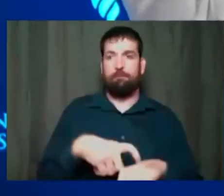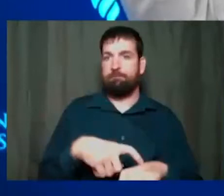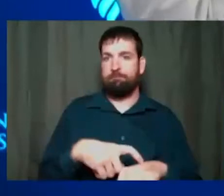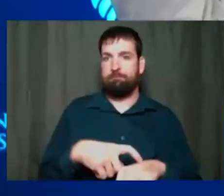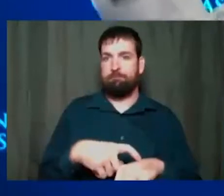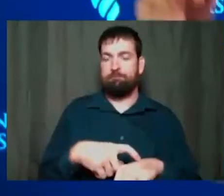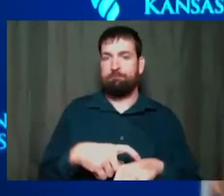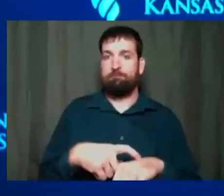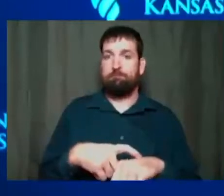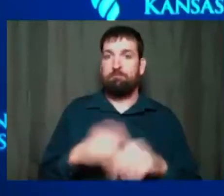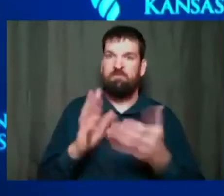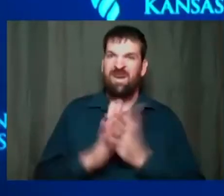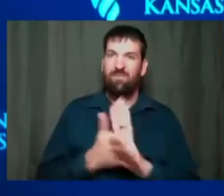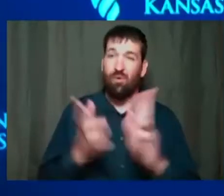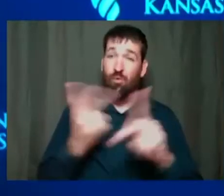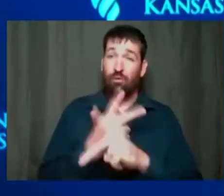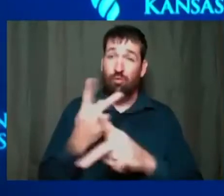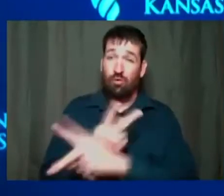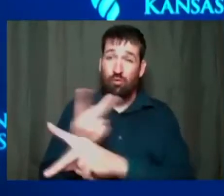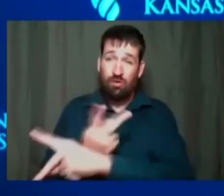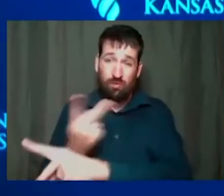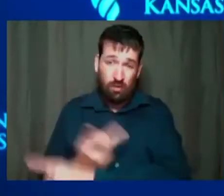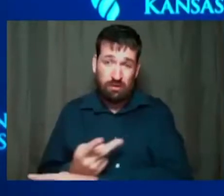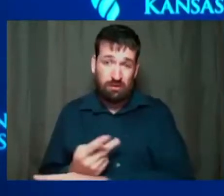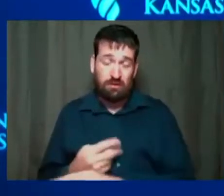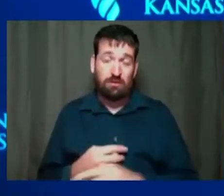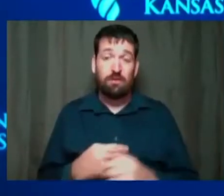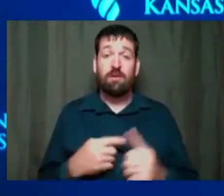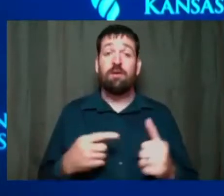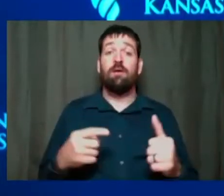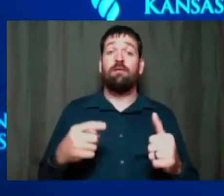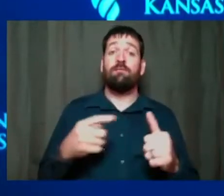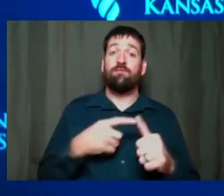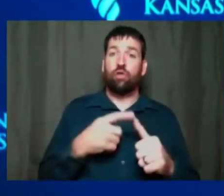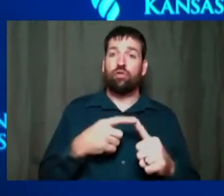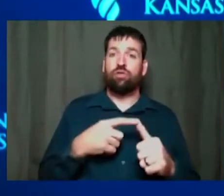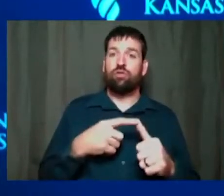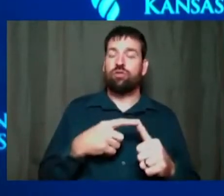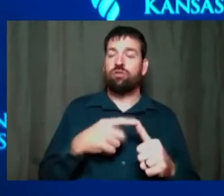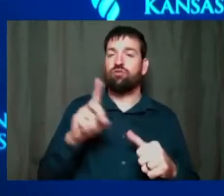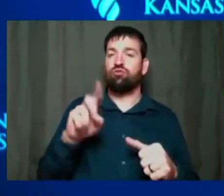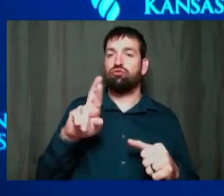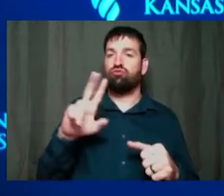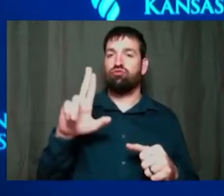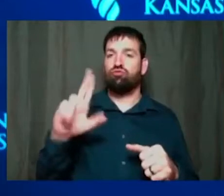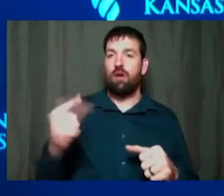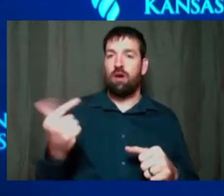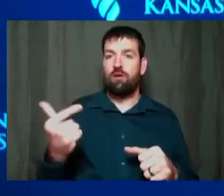phase. And I think the first thing we have to, just as we did with drug crises and other addictive things, right?